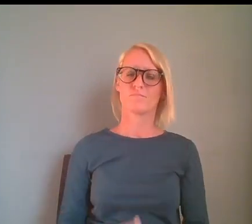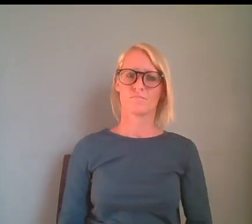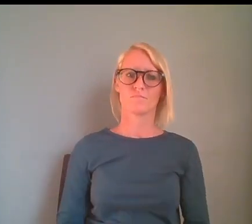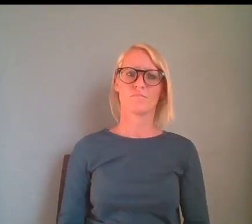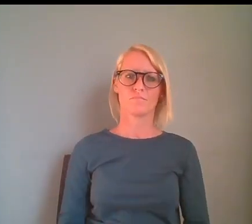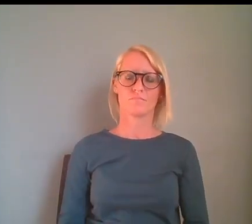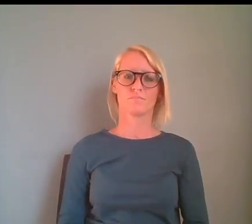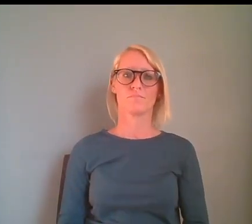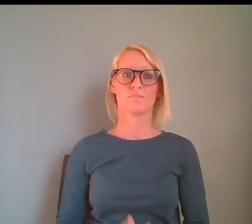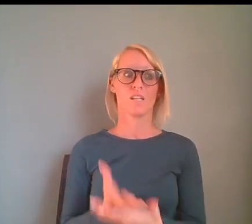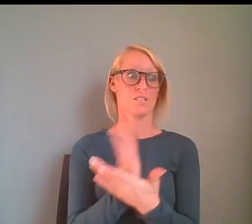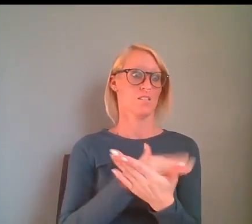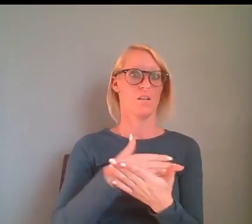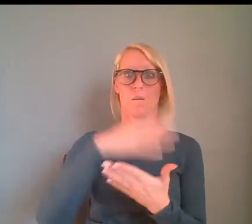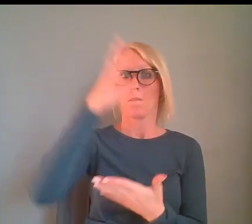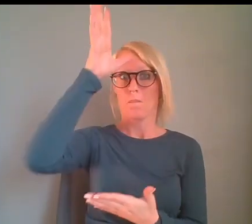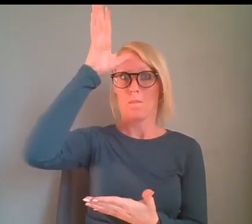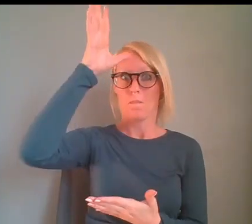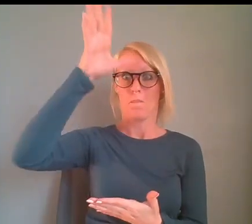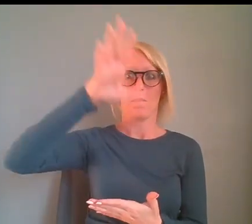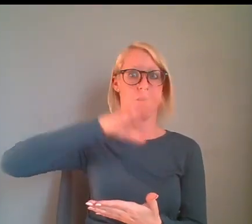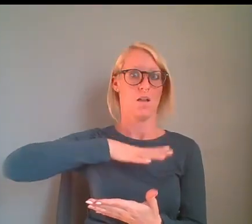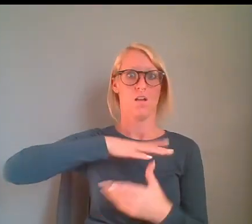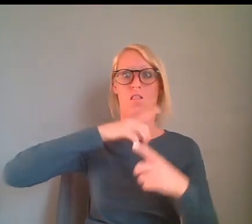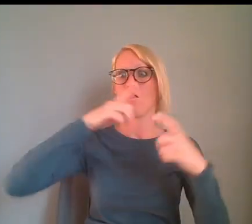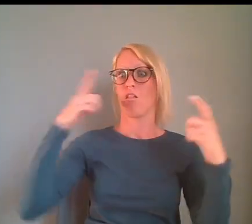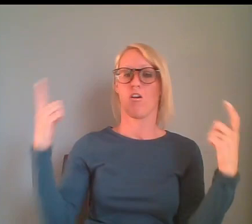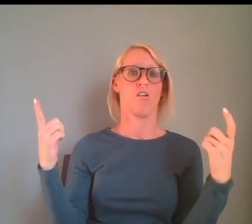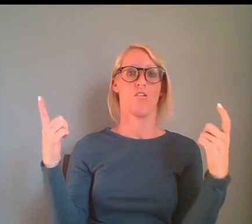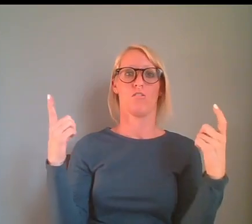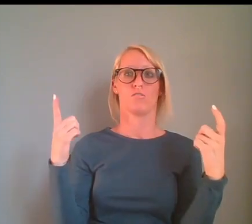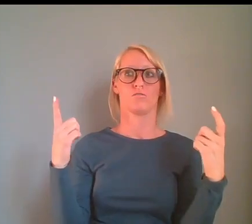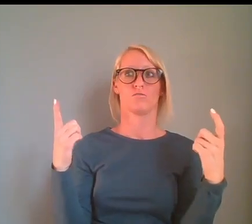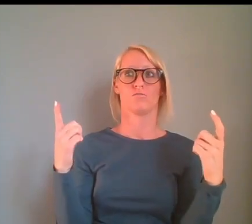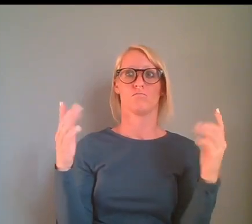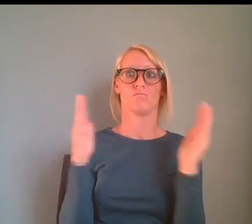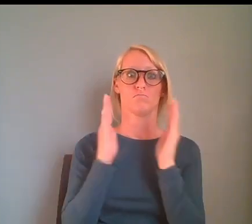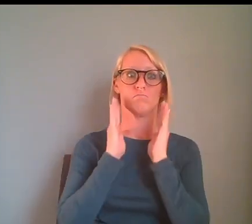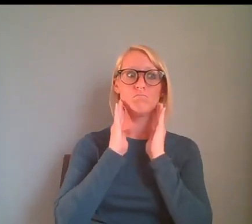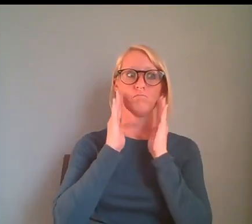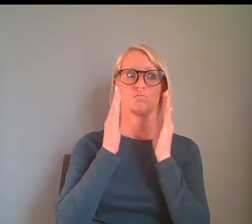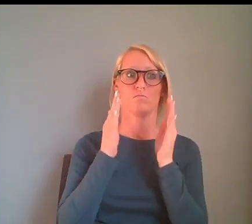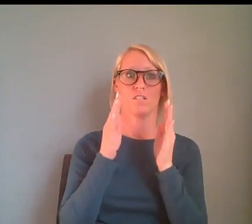Some men have necks that are just almost as thick as their head.